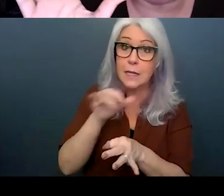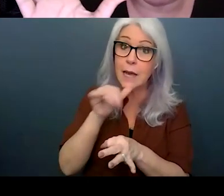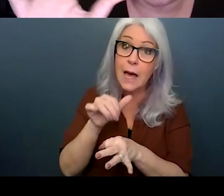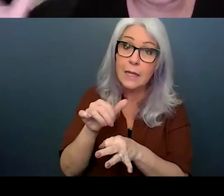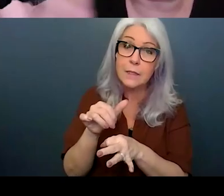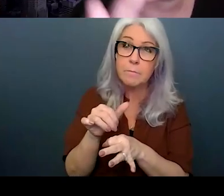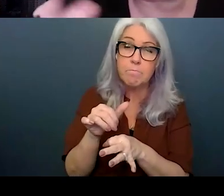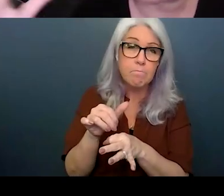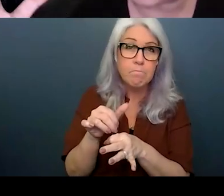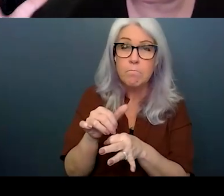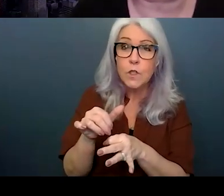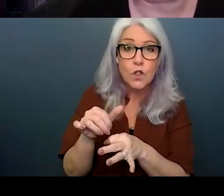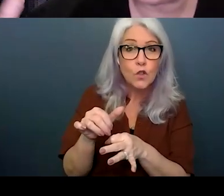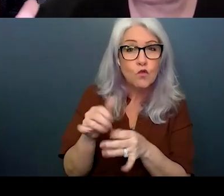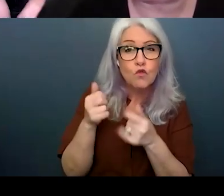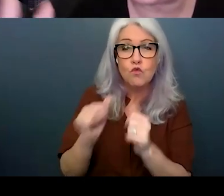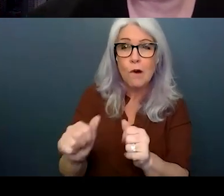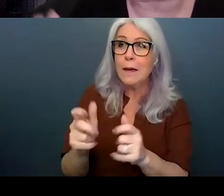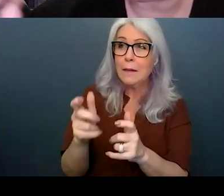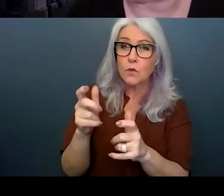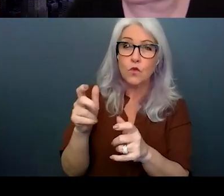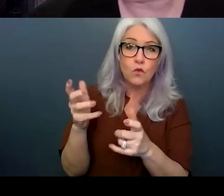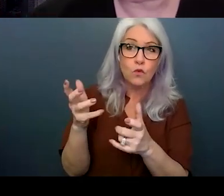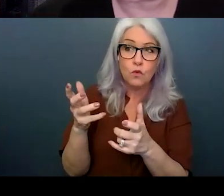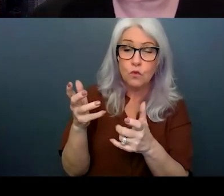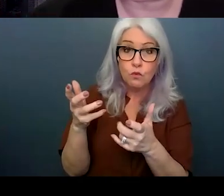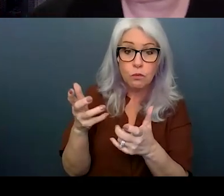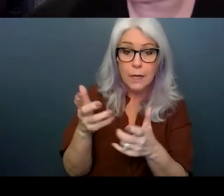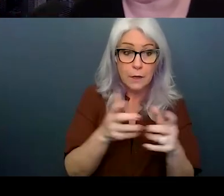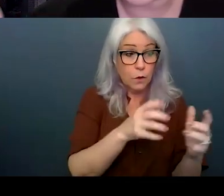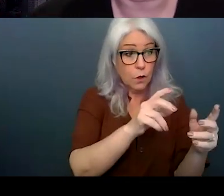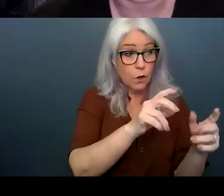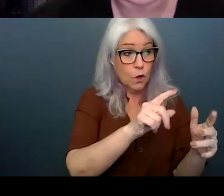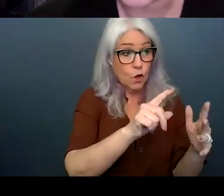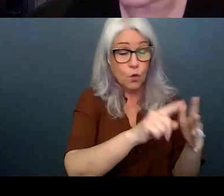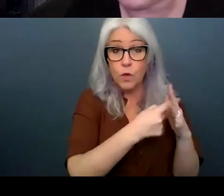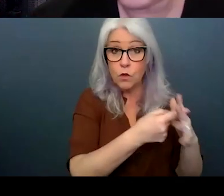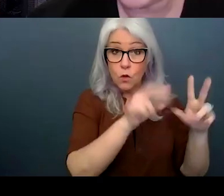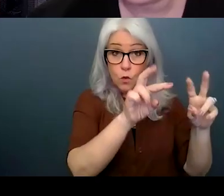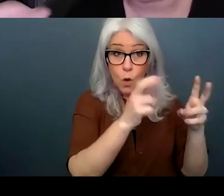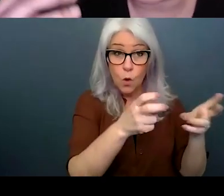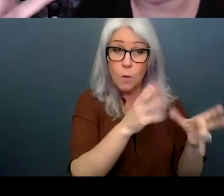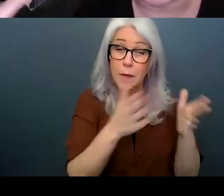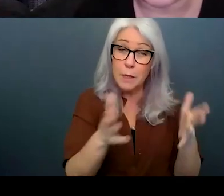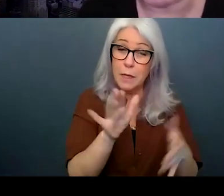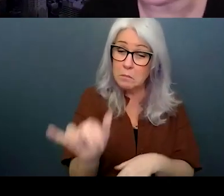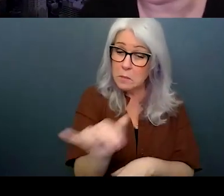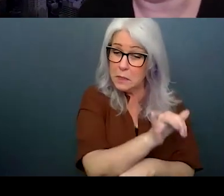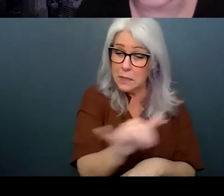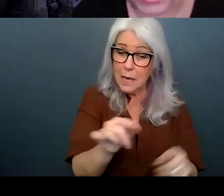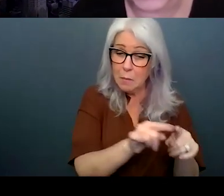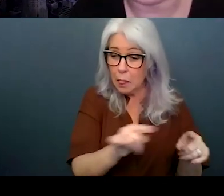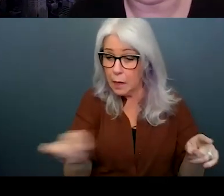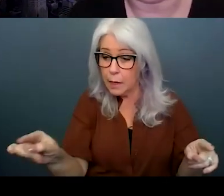to cover a lot of ground. So your paraphrase and the original quotation may be around the same length. Whereas with a